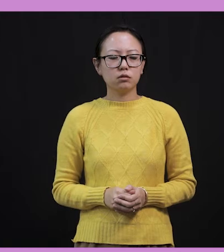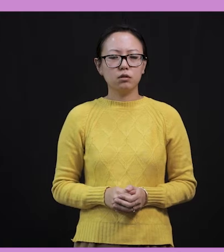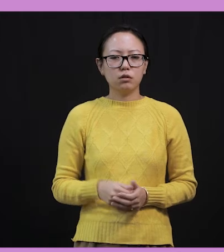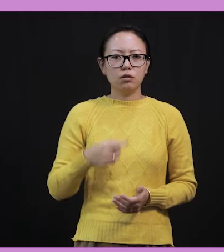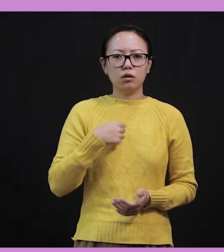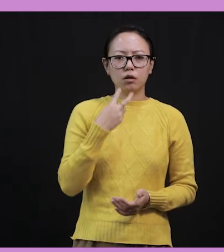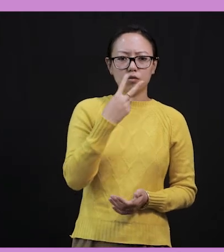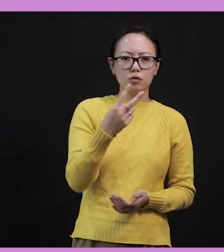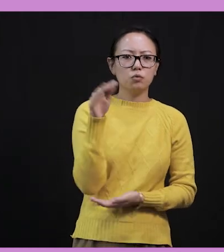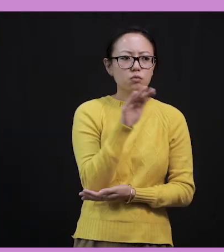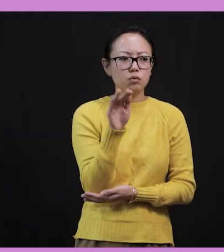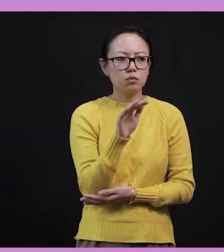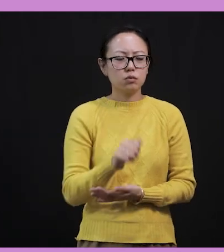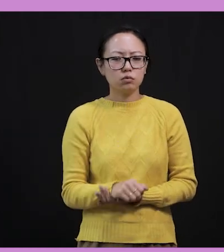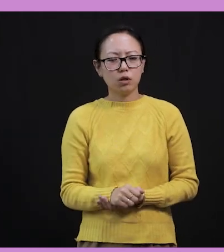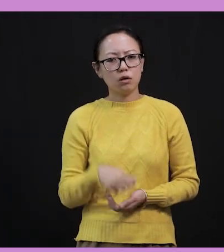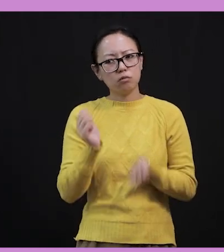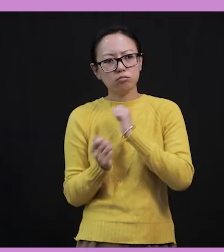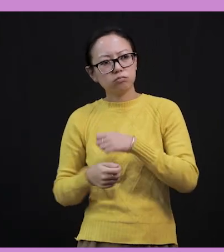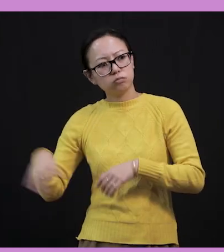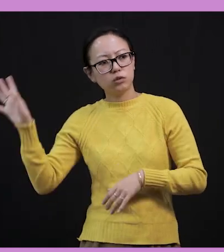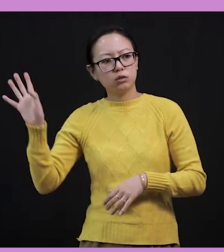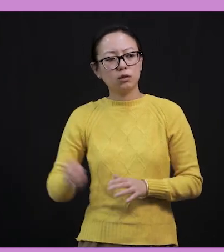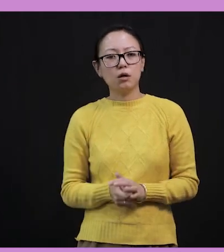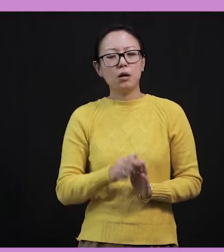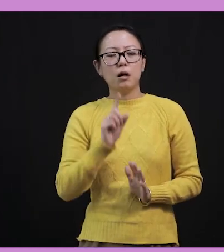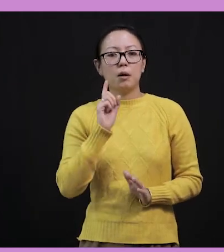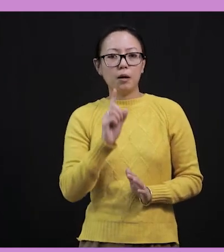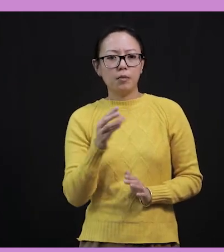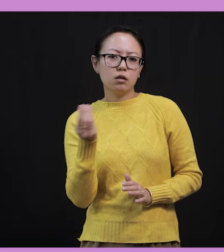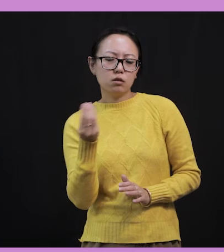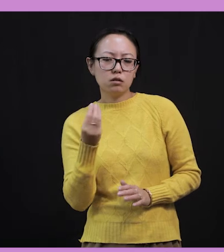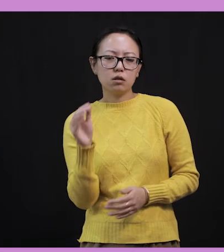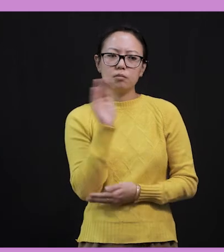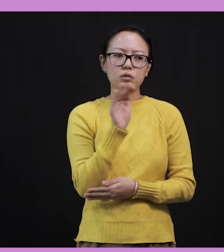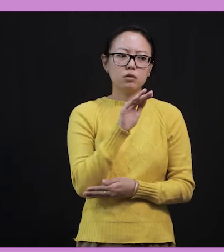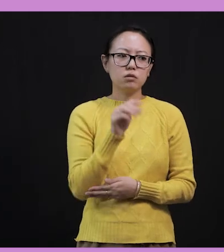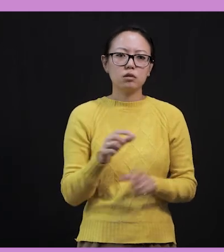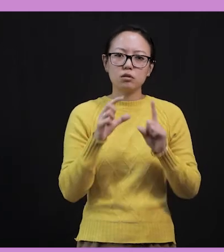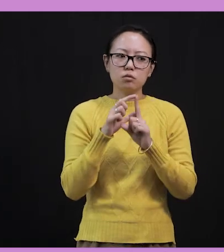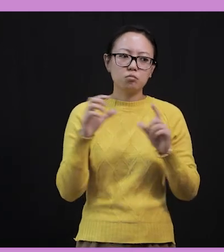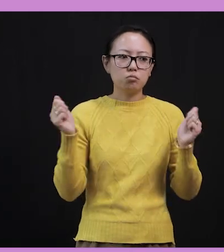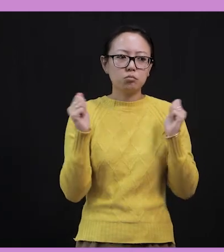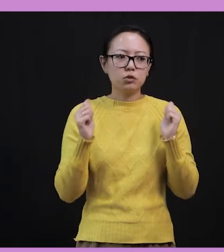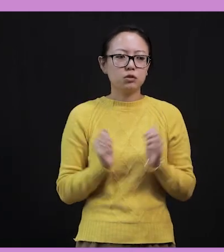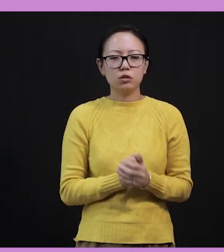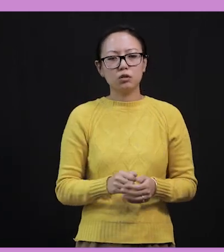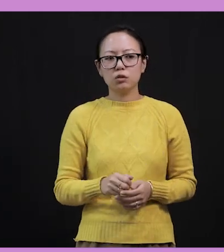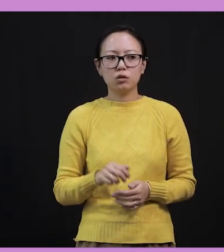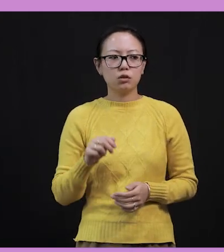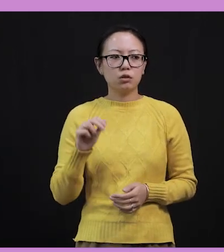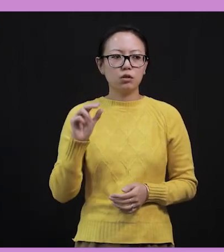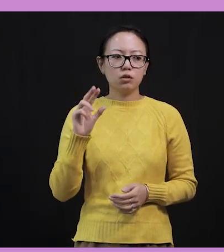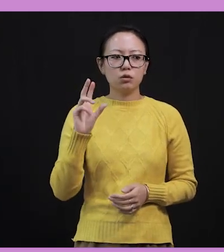snakes are dangerous, they say. So what is the rhyming pair here? Away and say. So